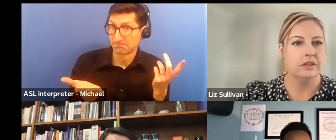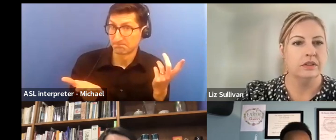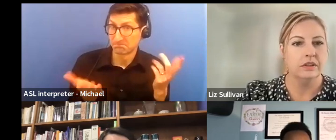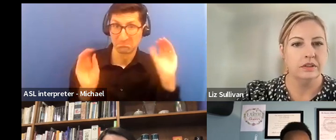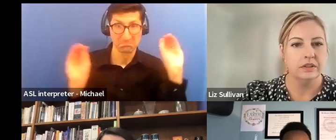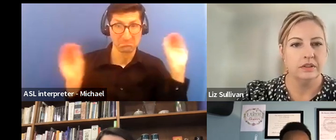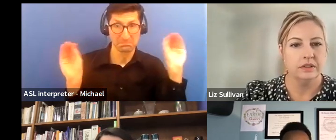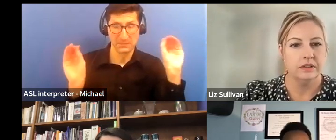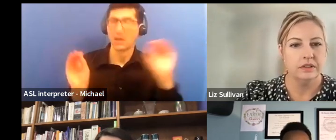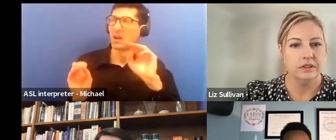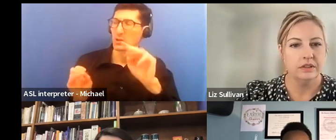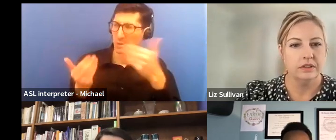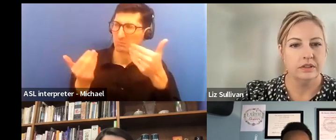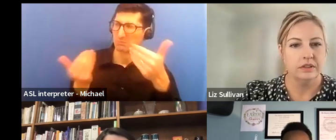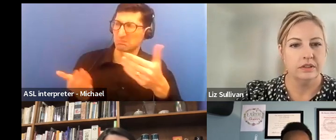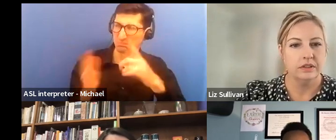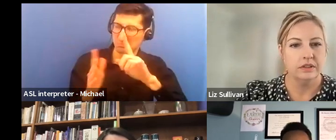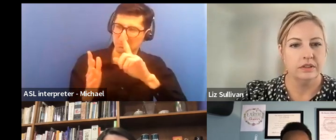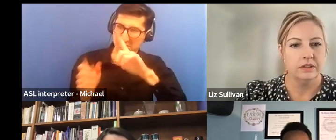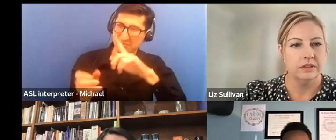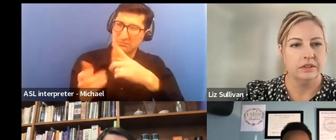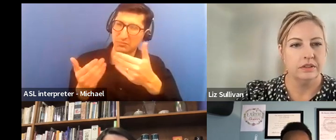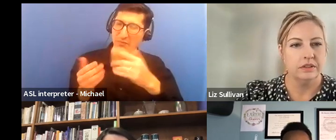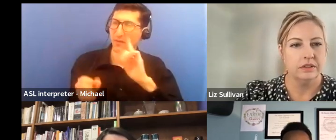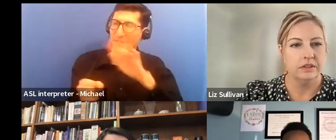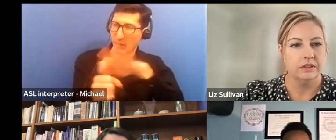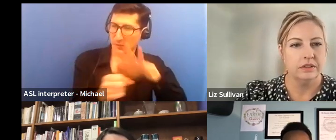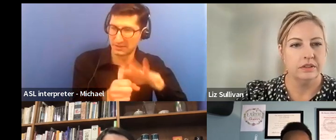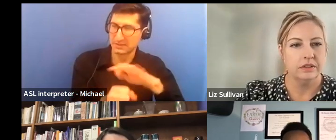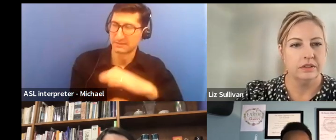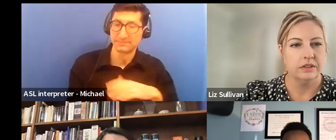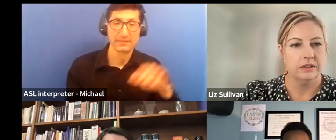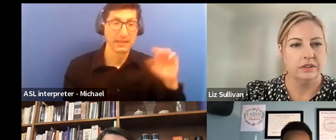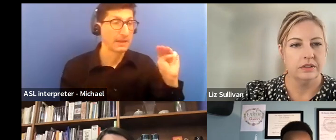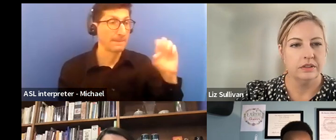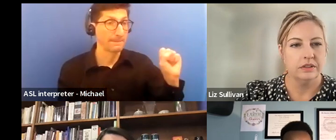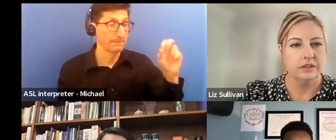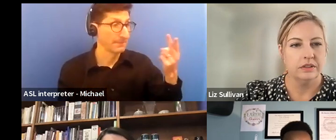Hearing none, Ms. Sullivan, will you please call the roll? Ms. Harvey, Yes.